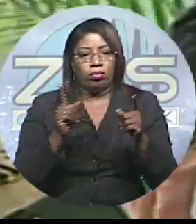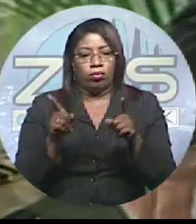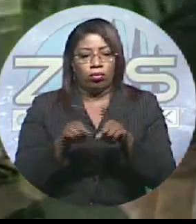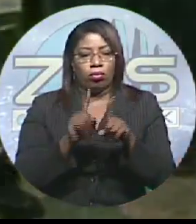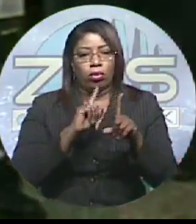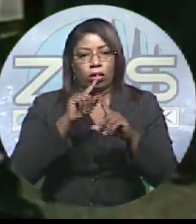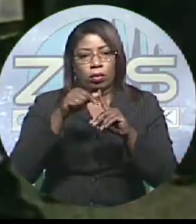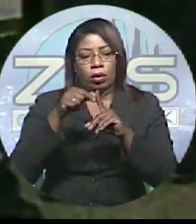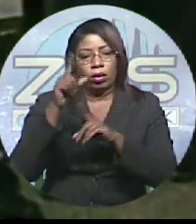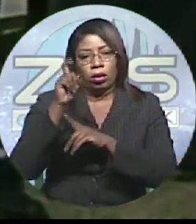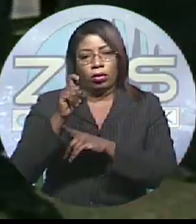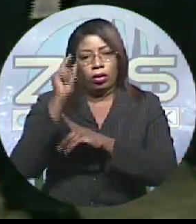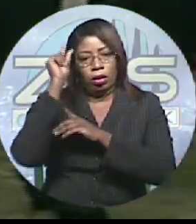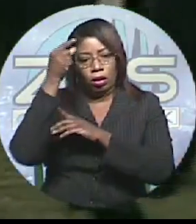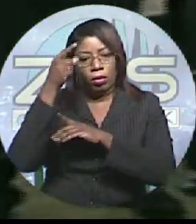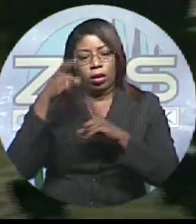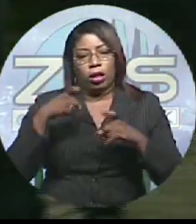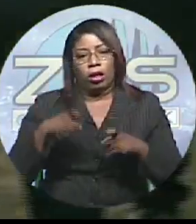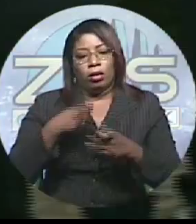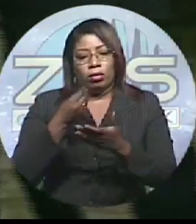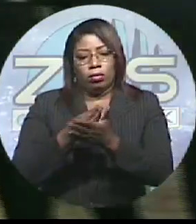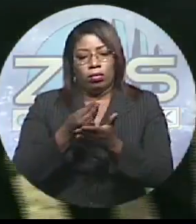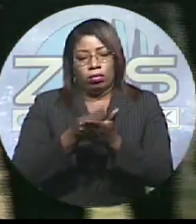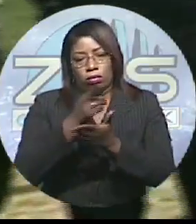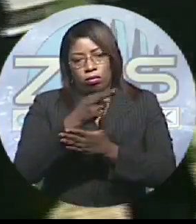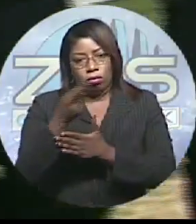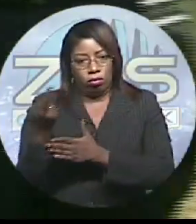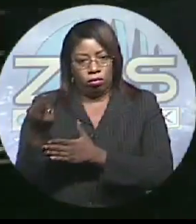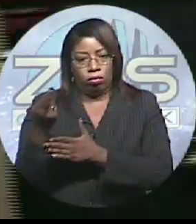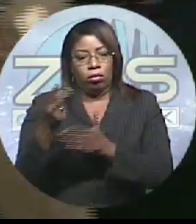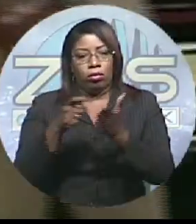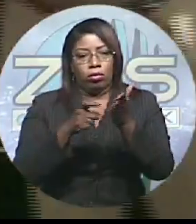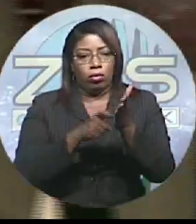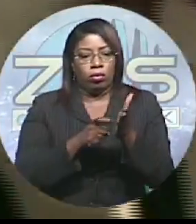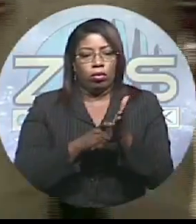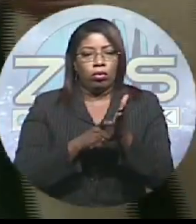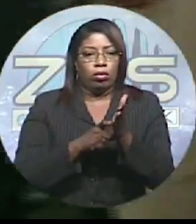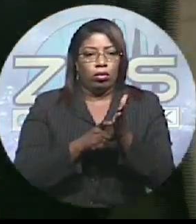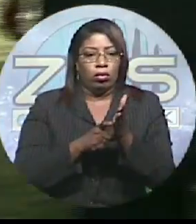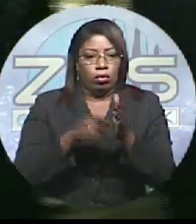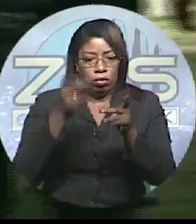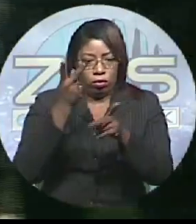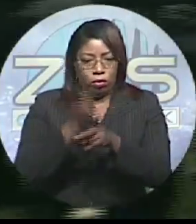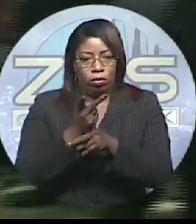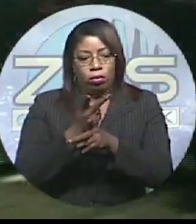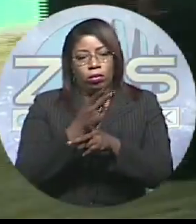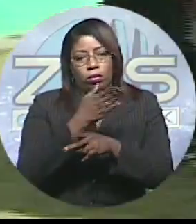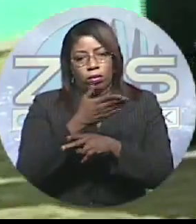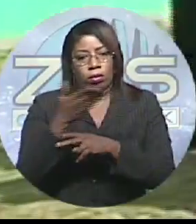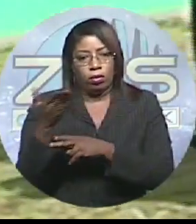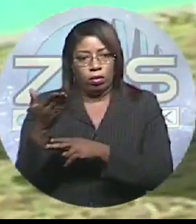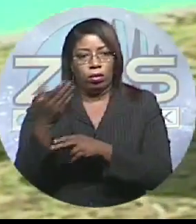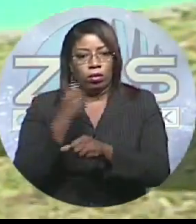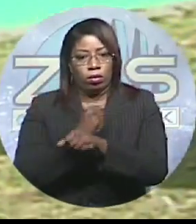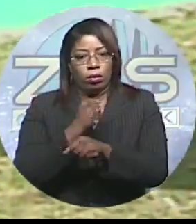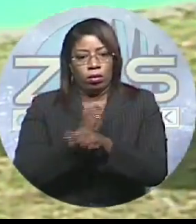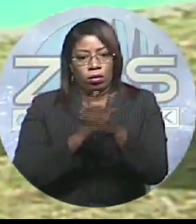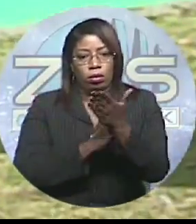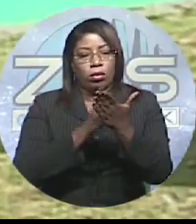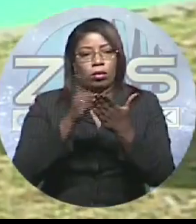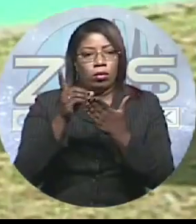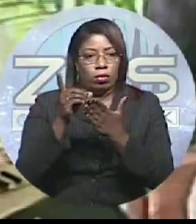for the government to provide the additional financial resources required to help sustain these emergency appliances and develop other